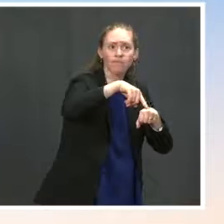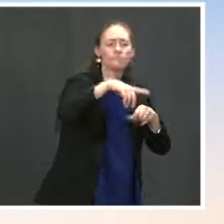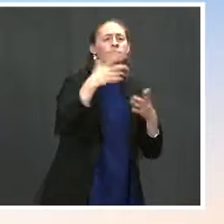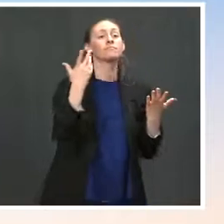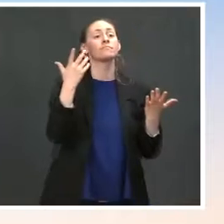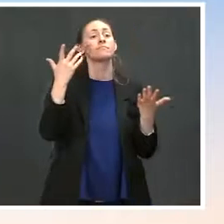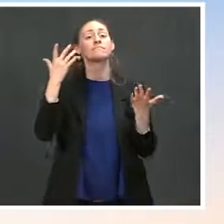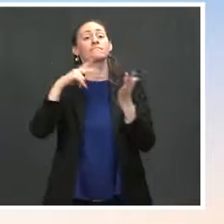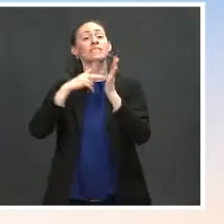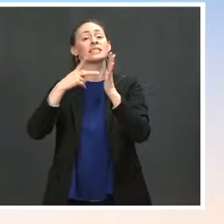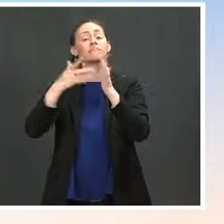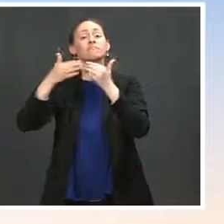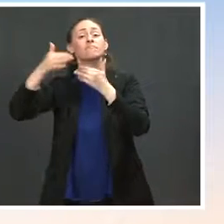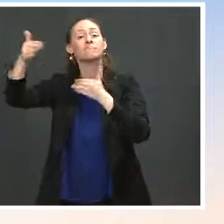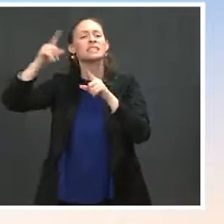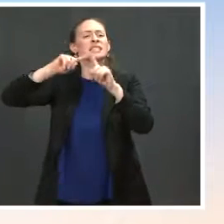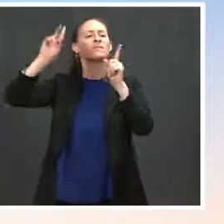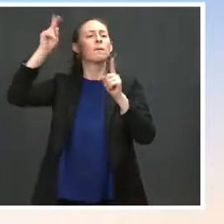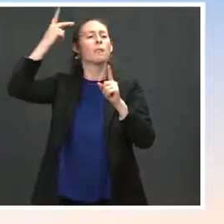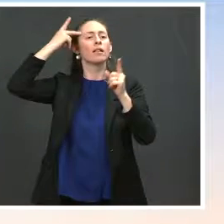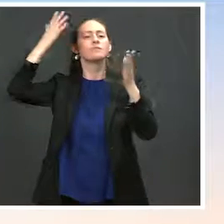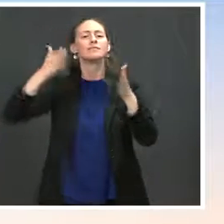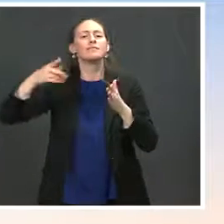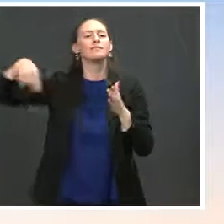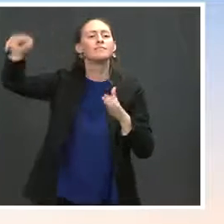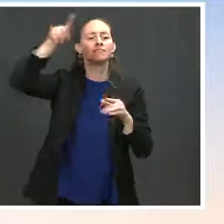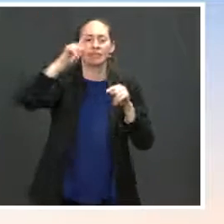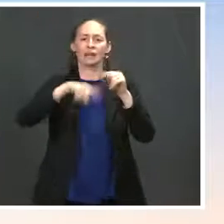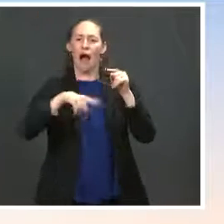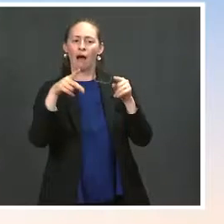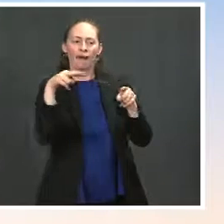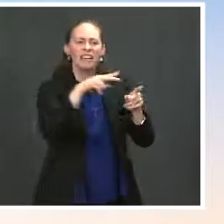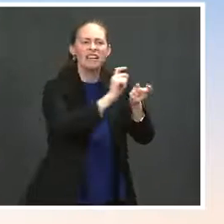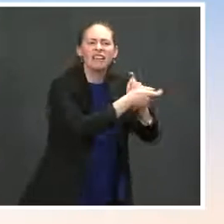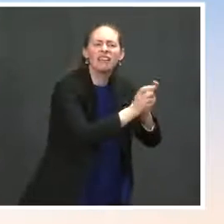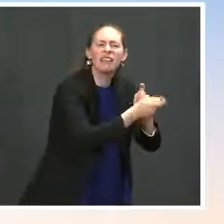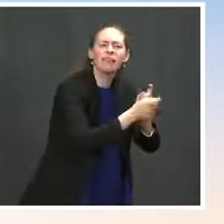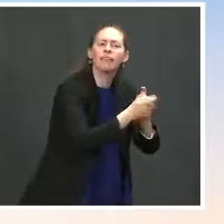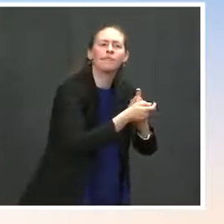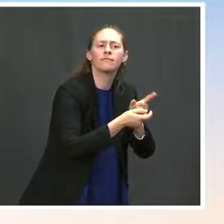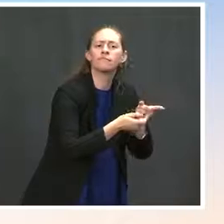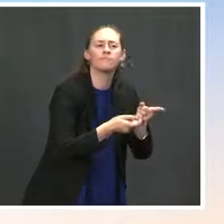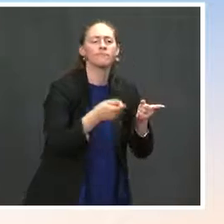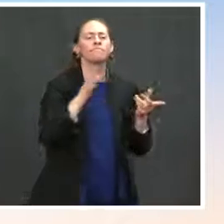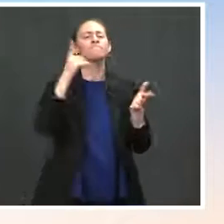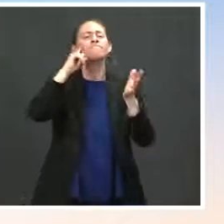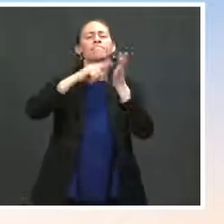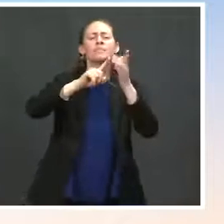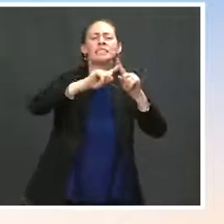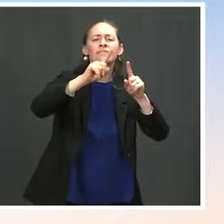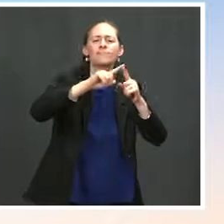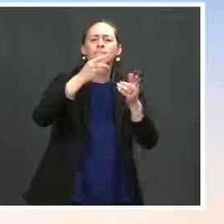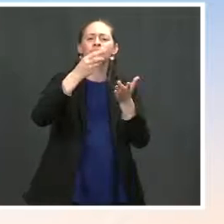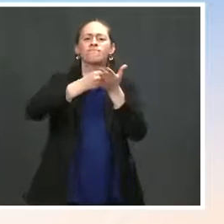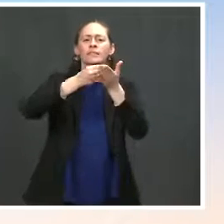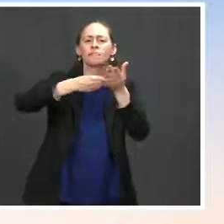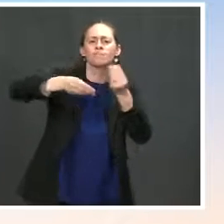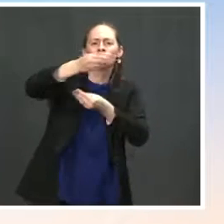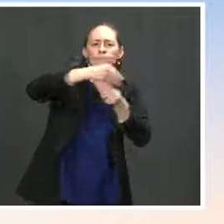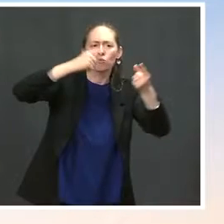world, trillions of dollars, trillions of yen, trillions of euros are going to be heading into this new